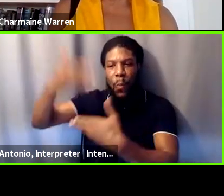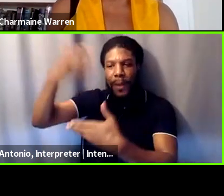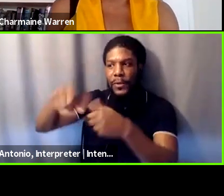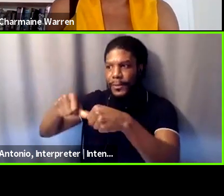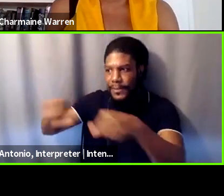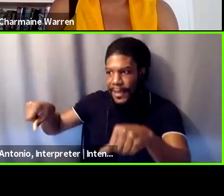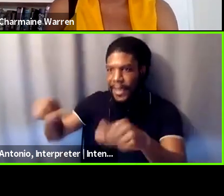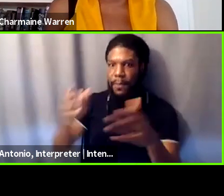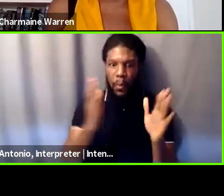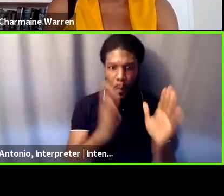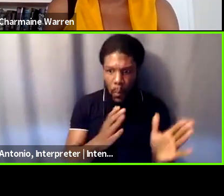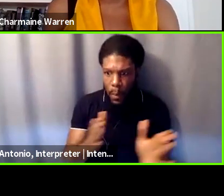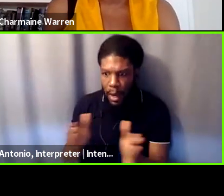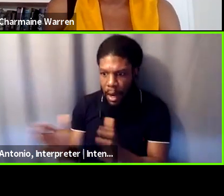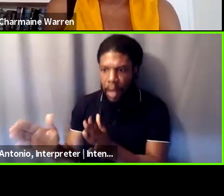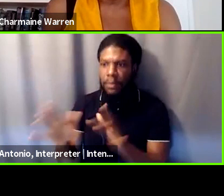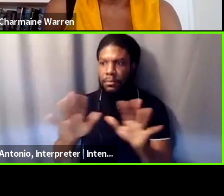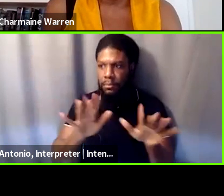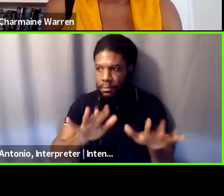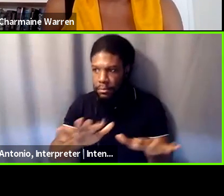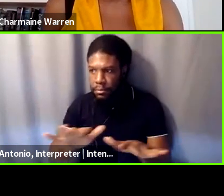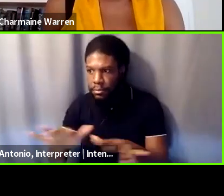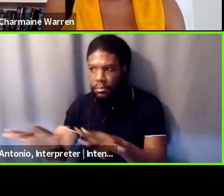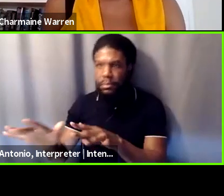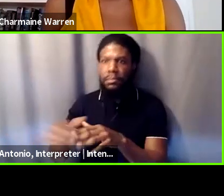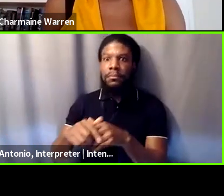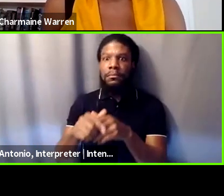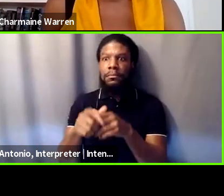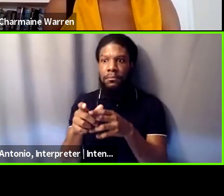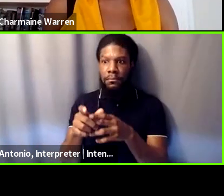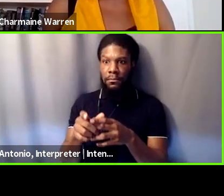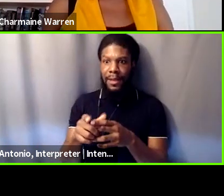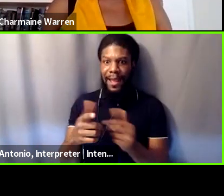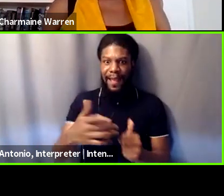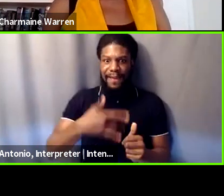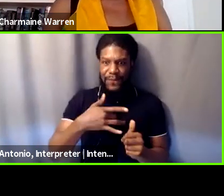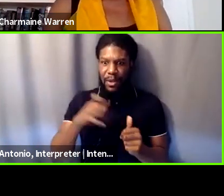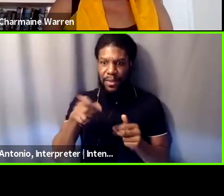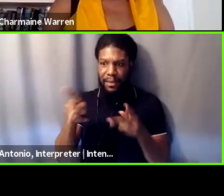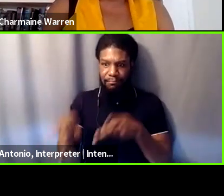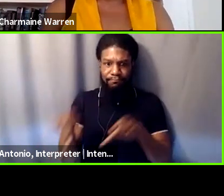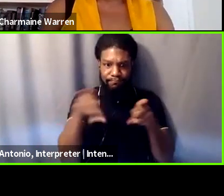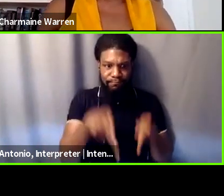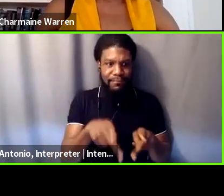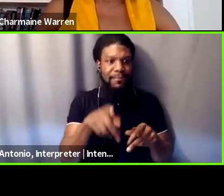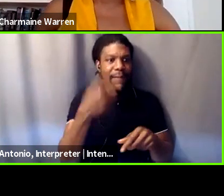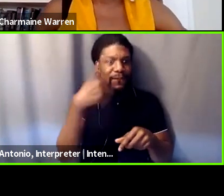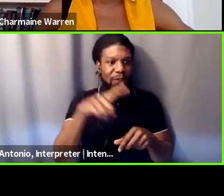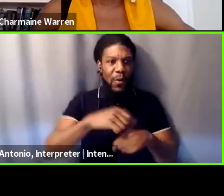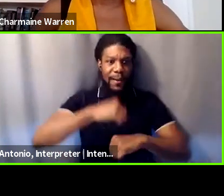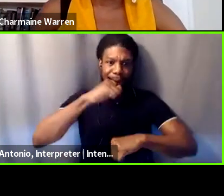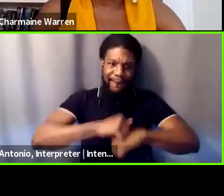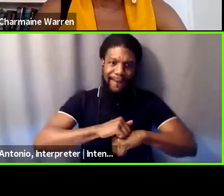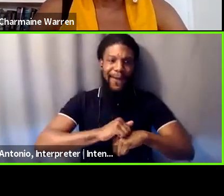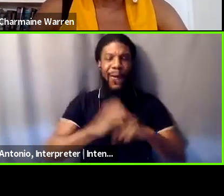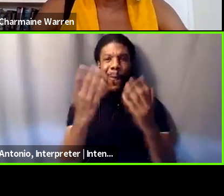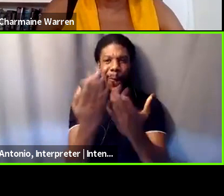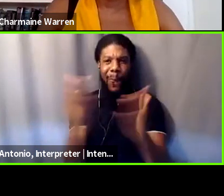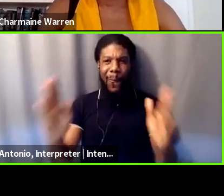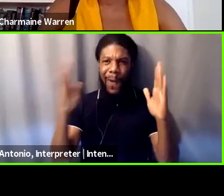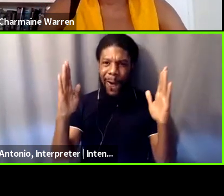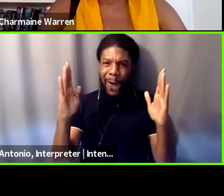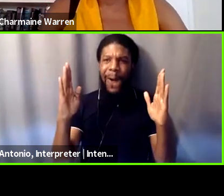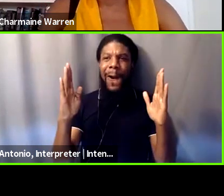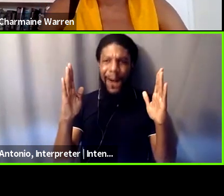feel like I need to do that for the concrete wall. You know, it's that powerful. I feel like I don't